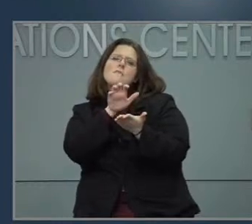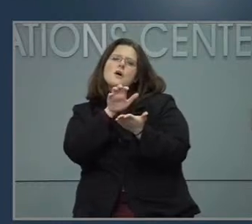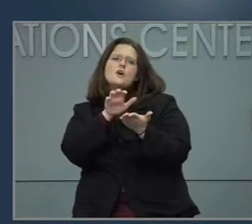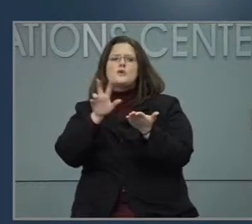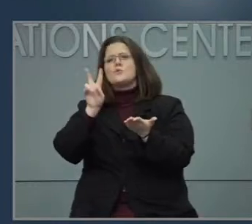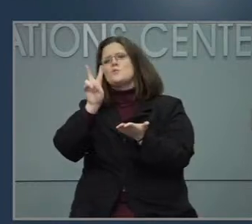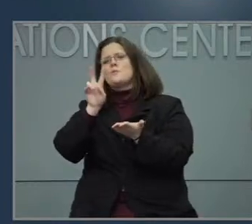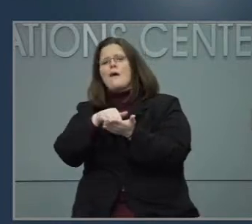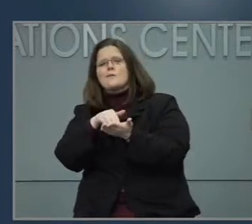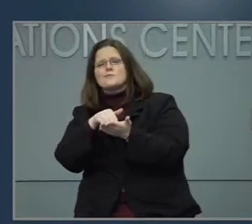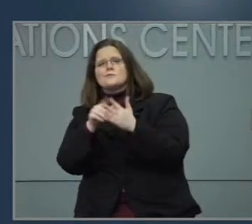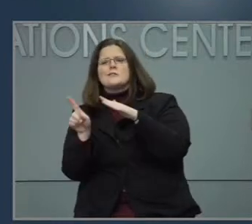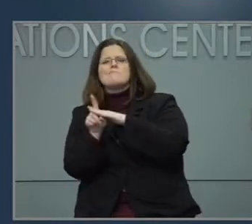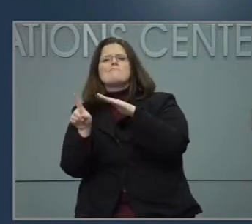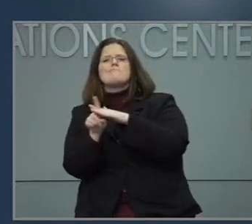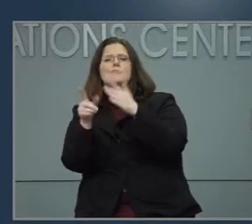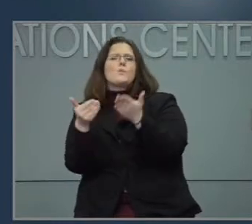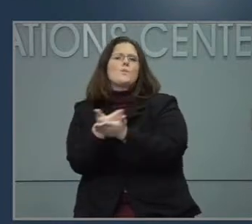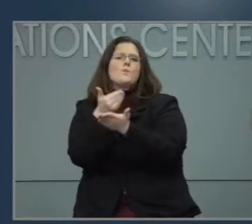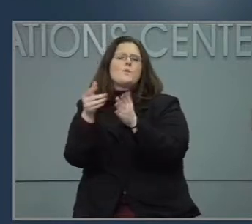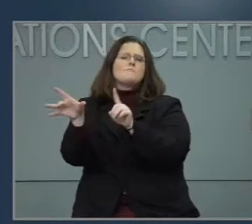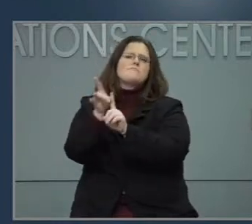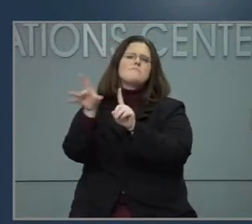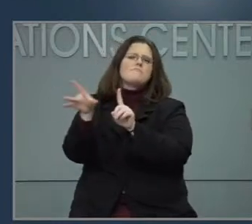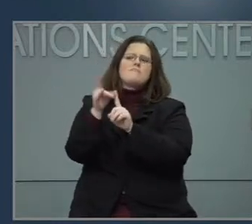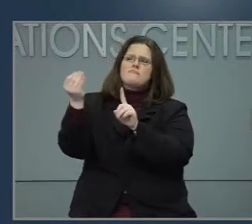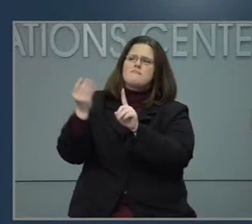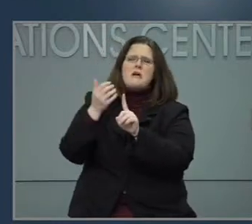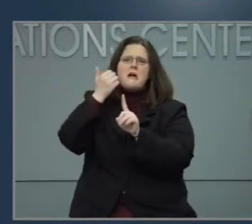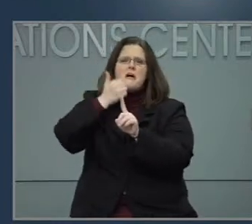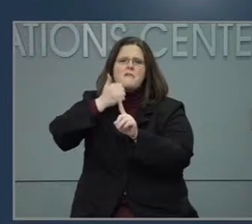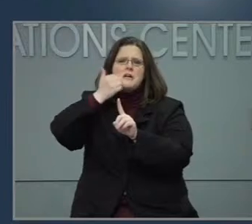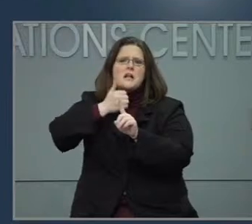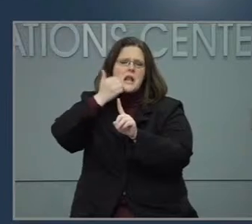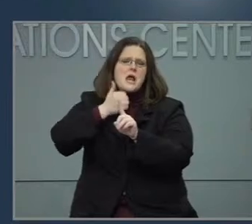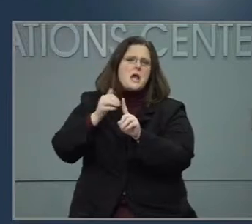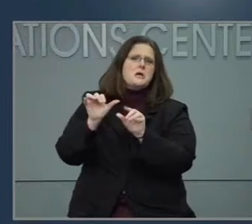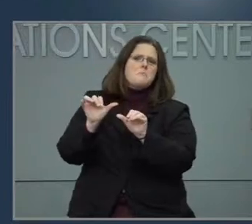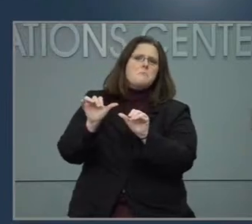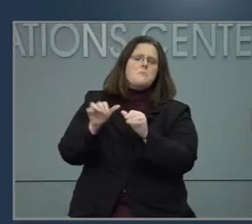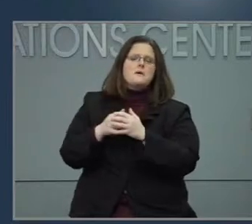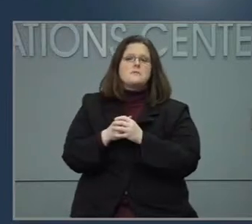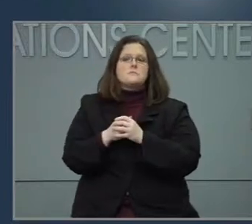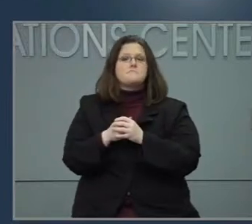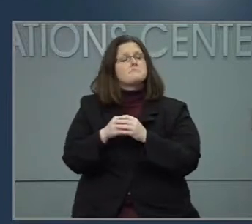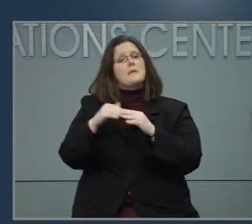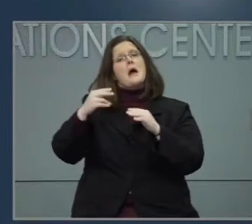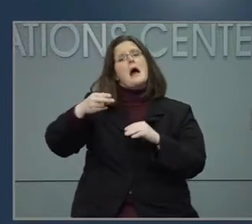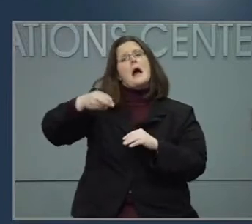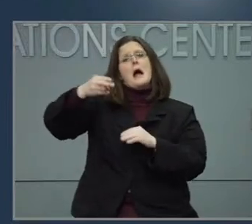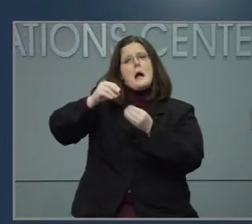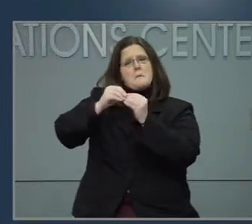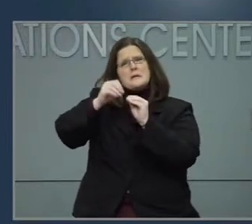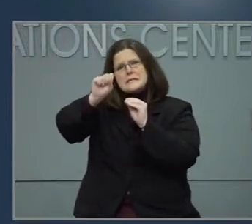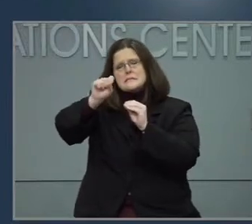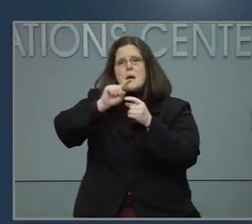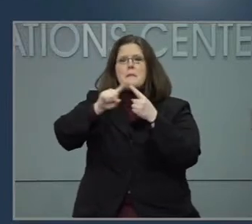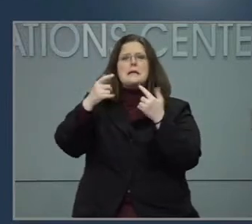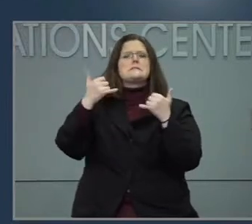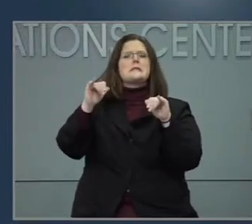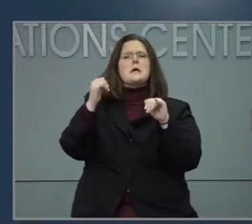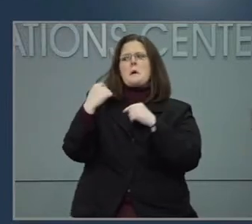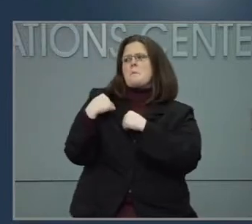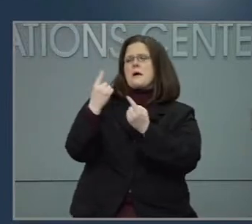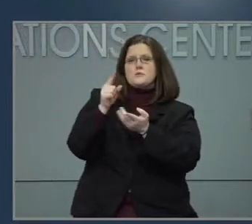2,000 new cases daily. Overall, the cases are still elevated, but they've ticked down slightly over the past